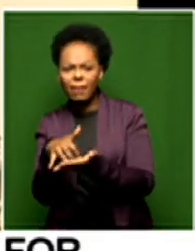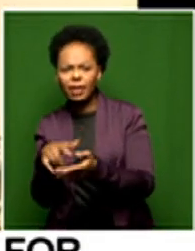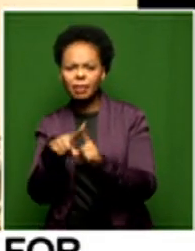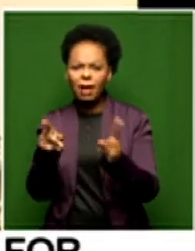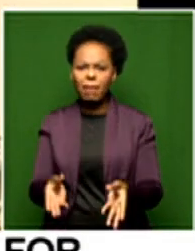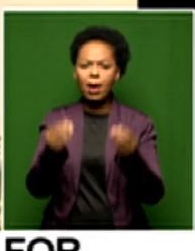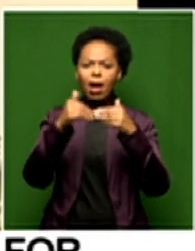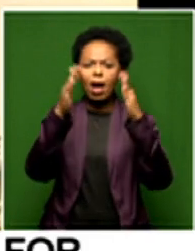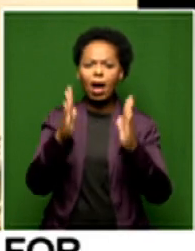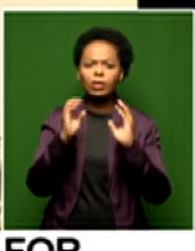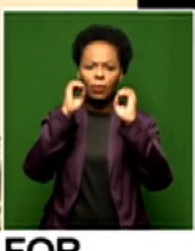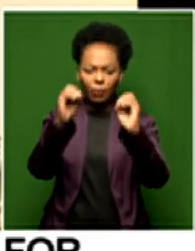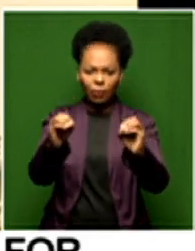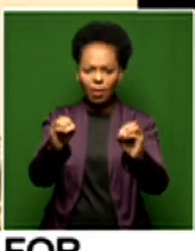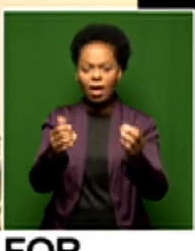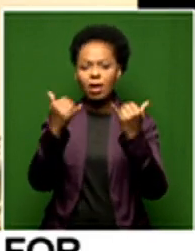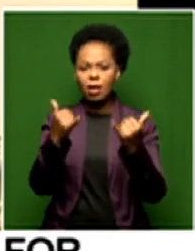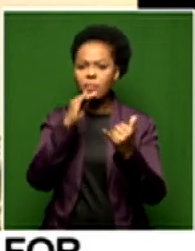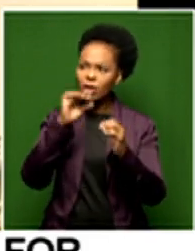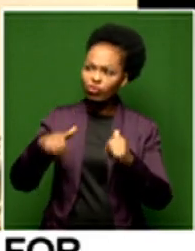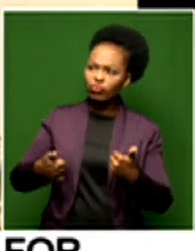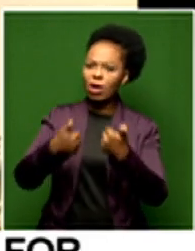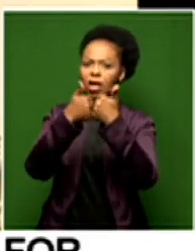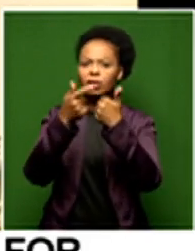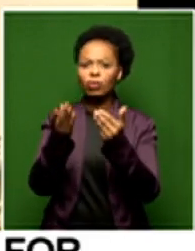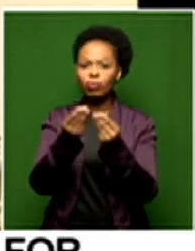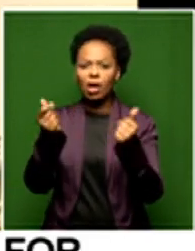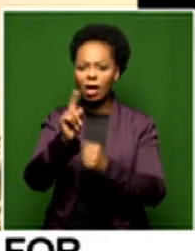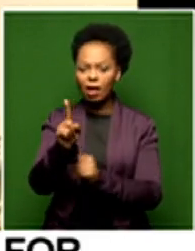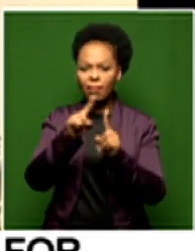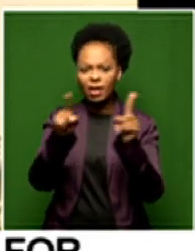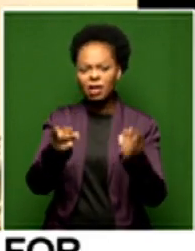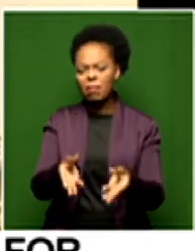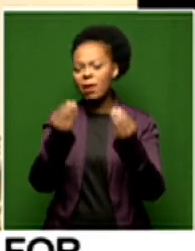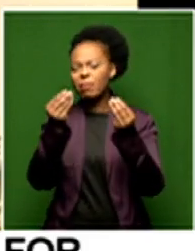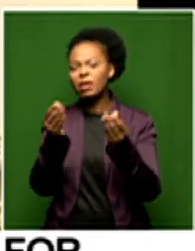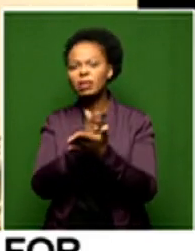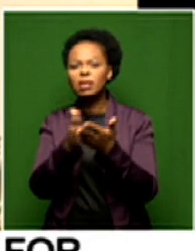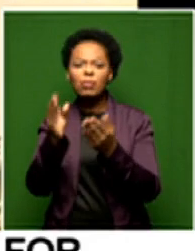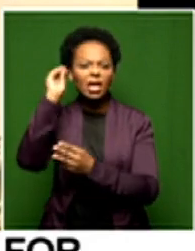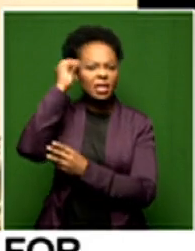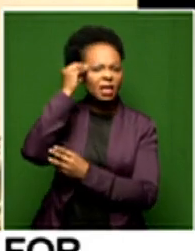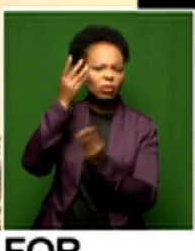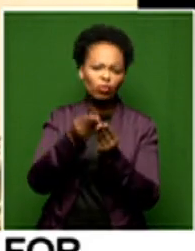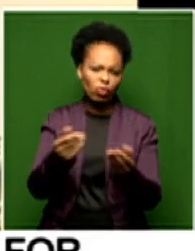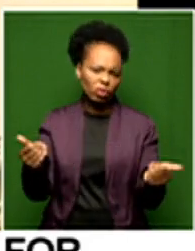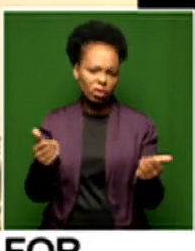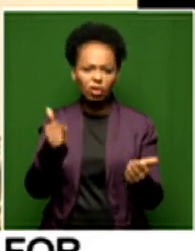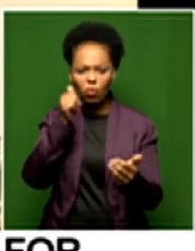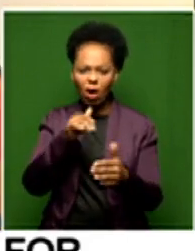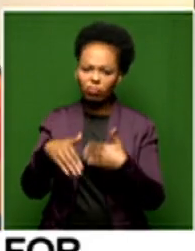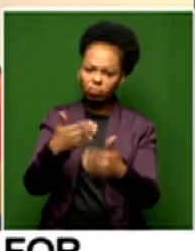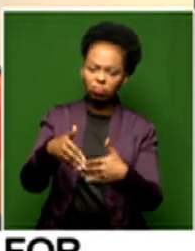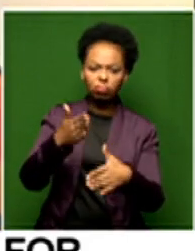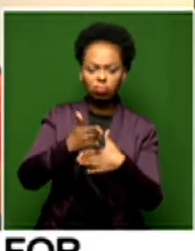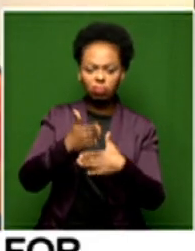housing. So we're not running out of challenges, but we're finding fabulous, interesting solutions as we go along. And